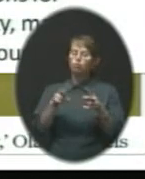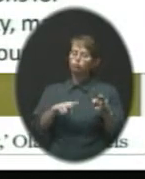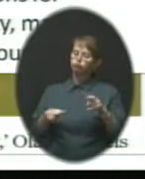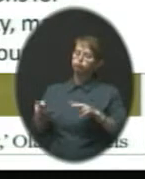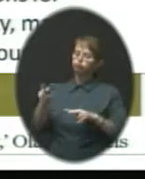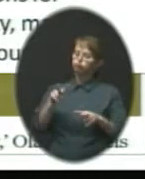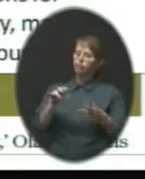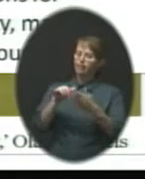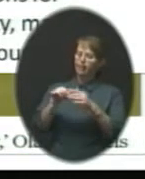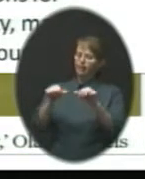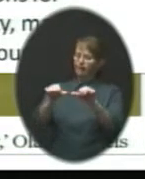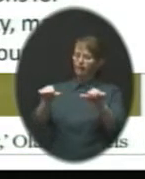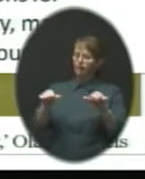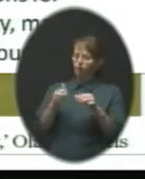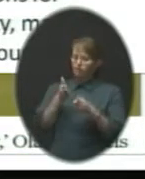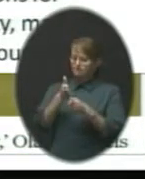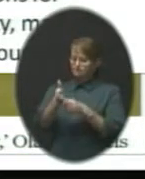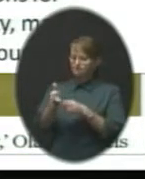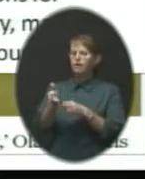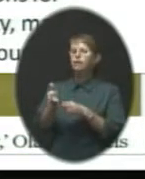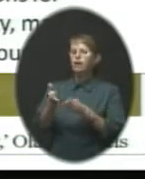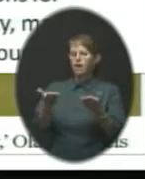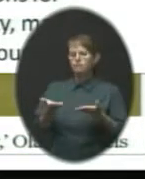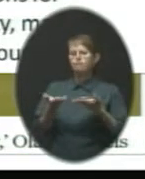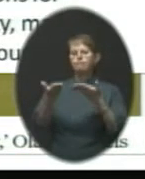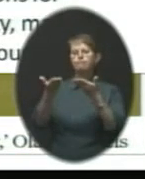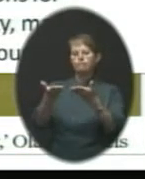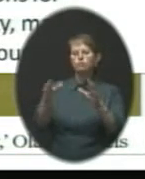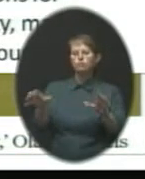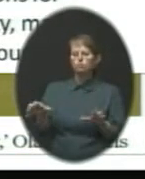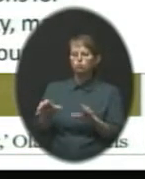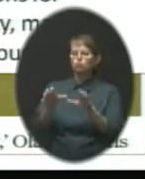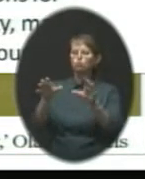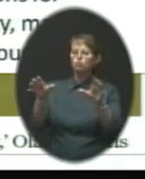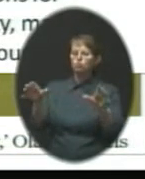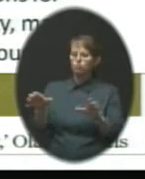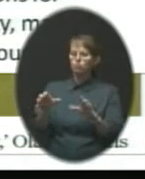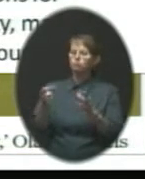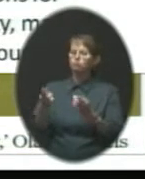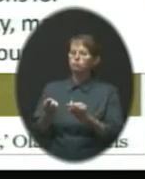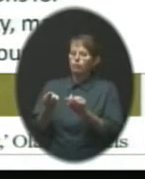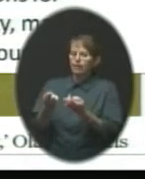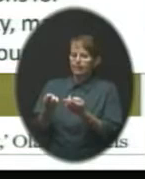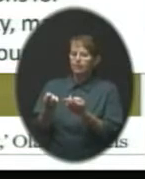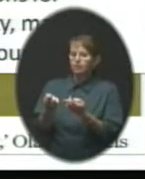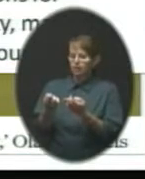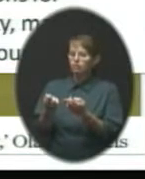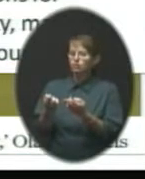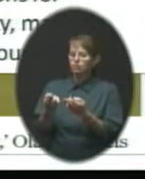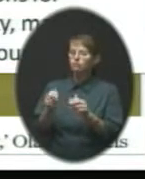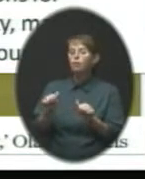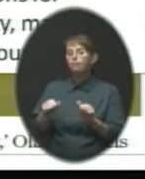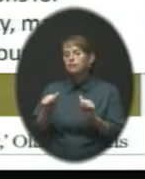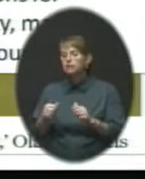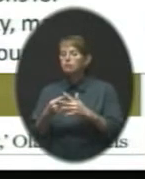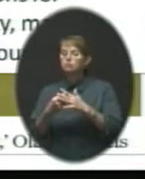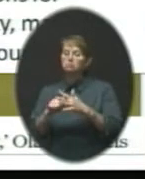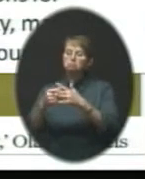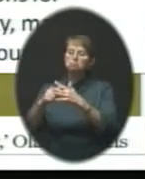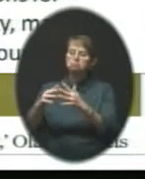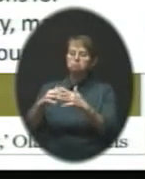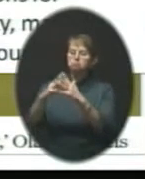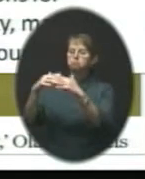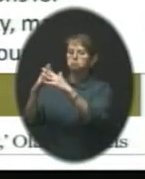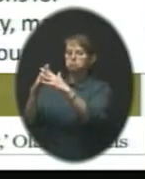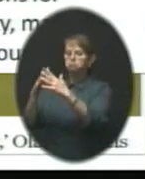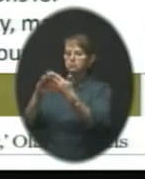bring forth some doable recommendations for potential implementation in the city. So we kind of started